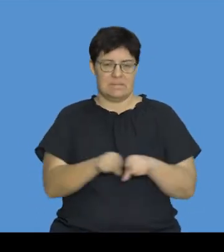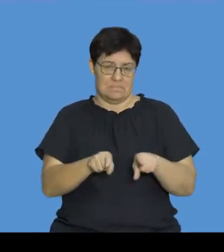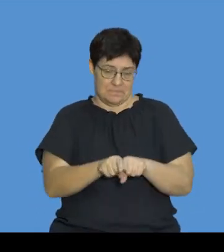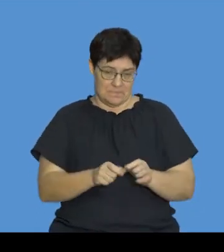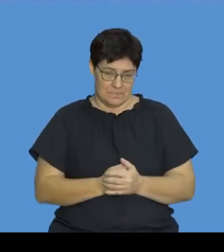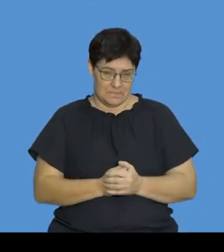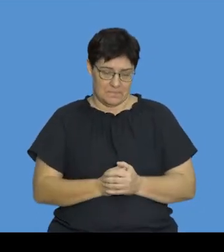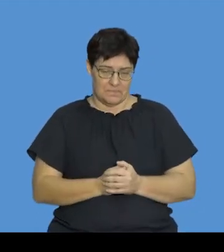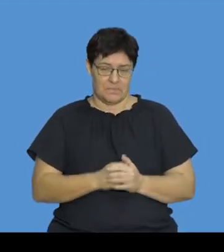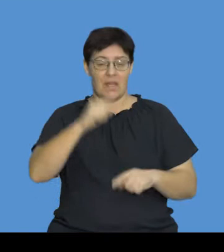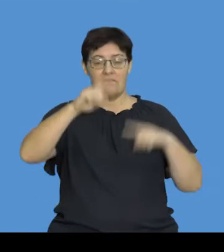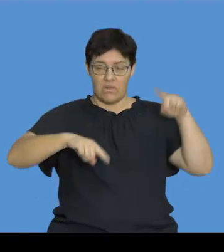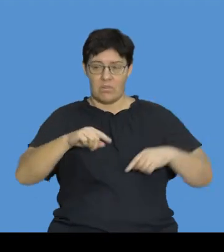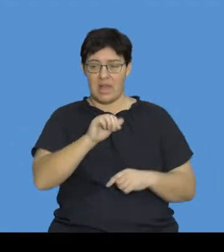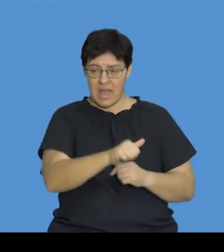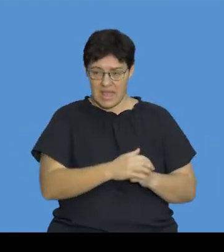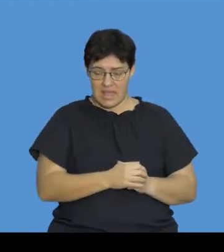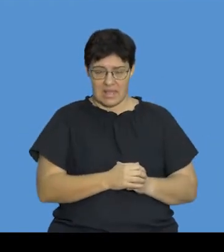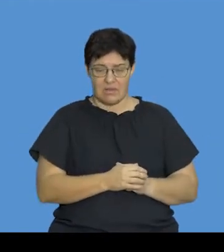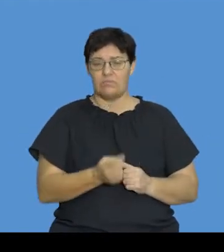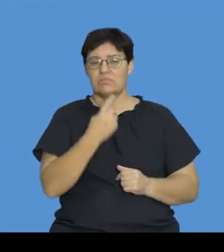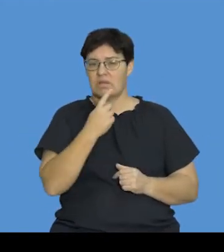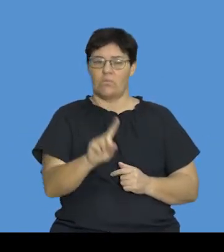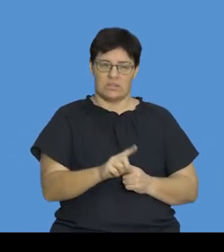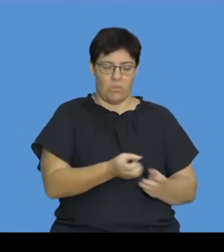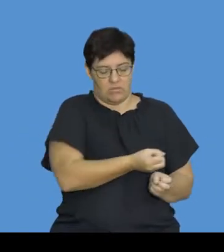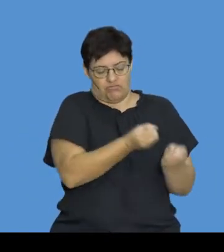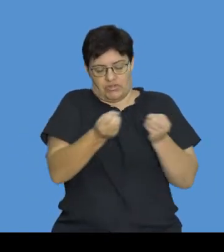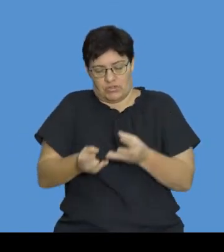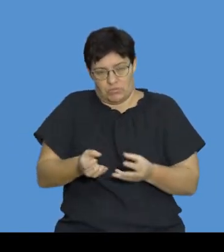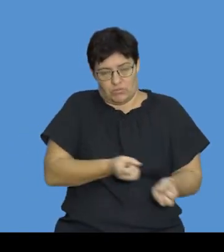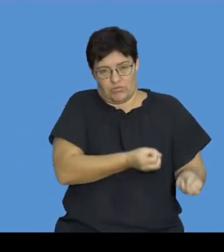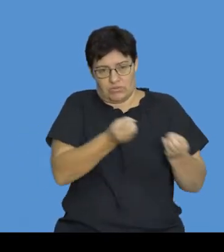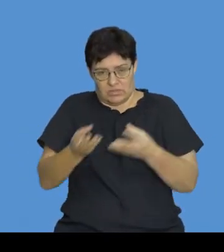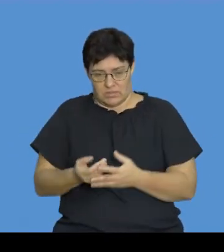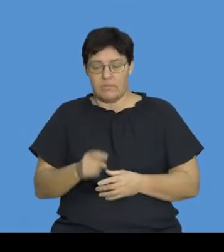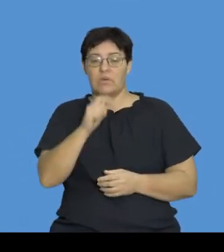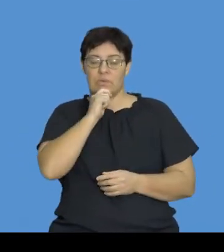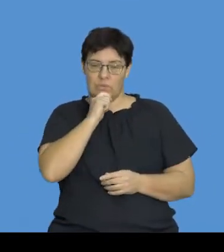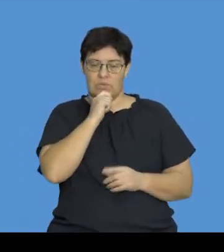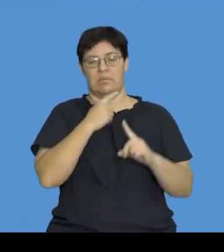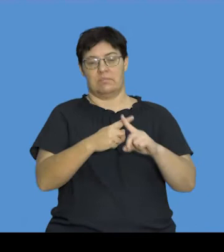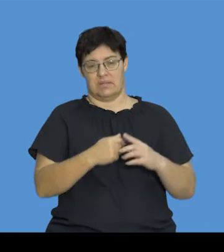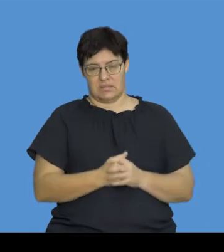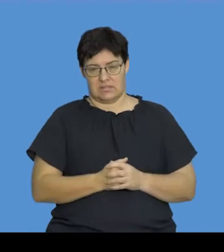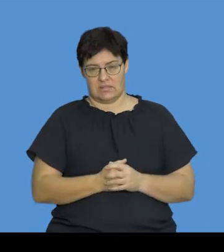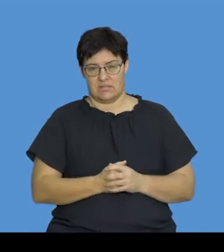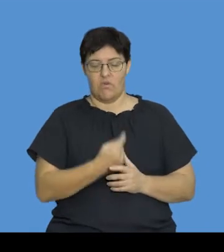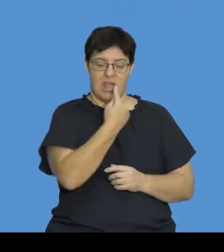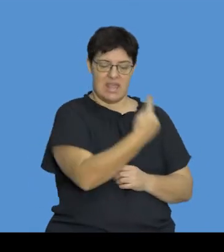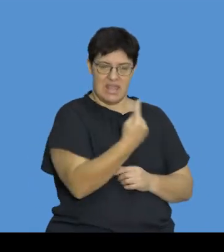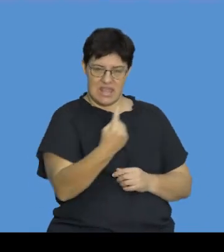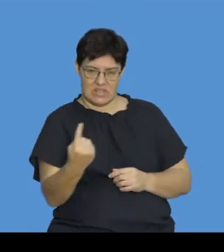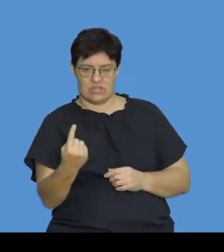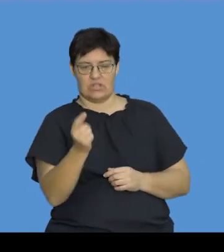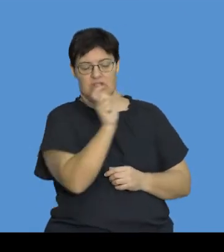the variable A will then be what we say we are distributing using multiplication to each and every